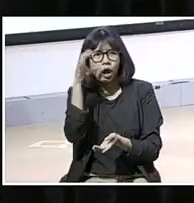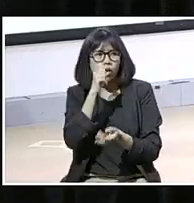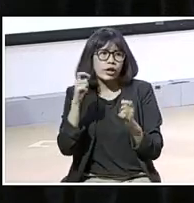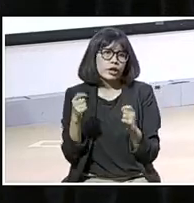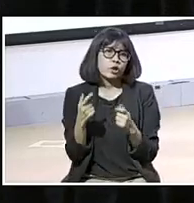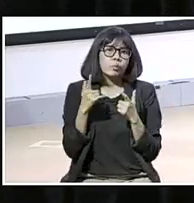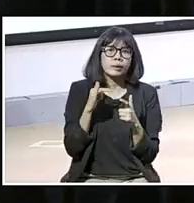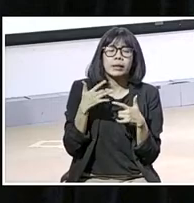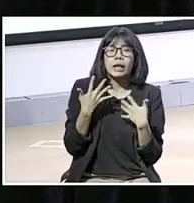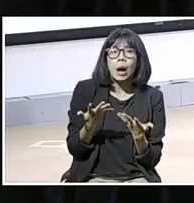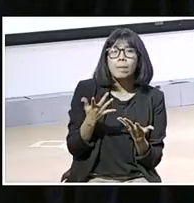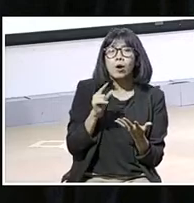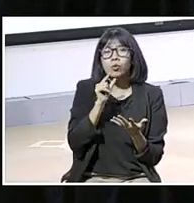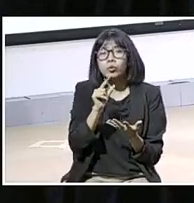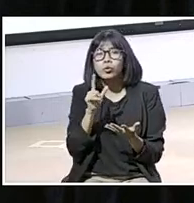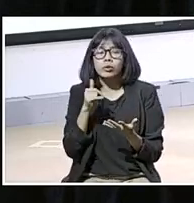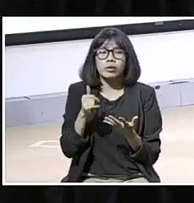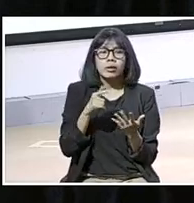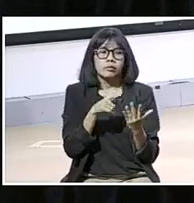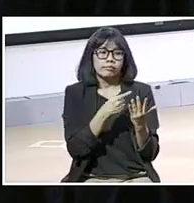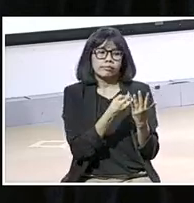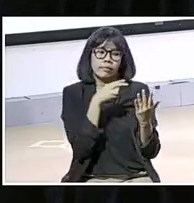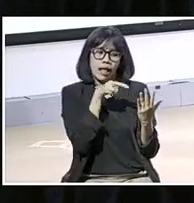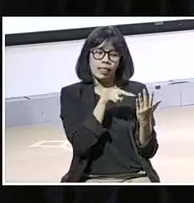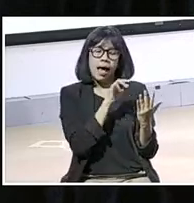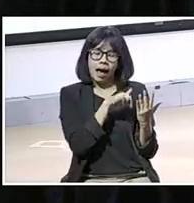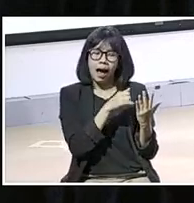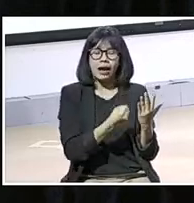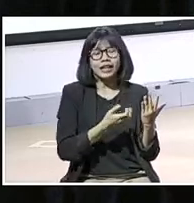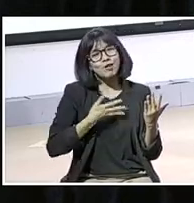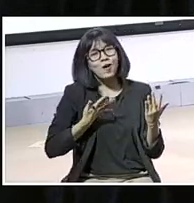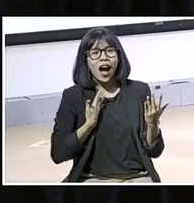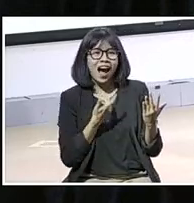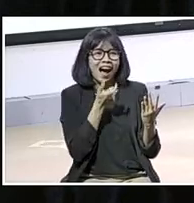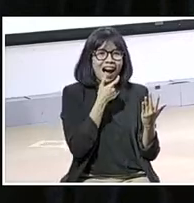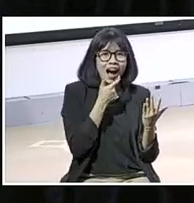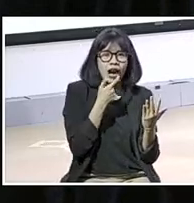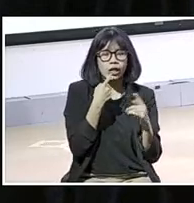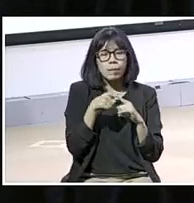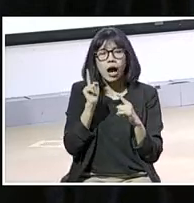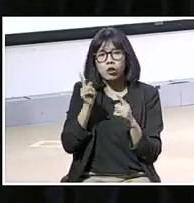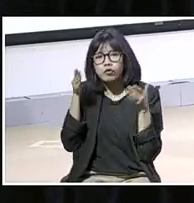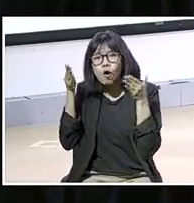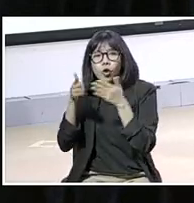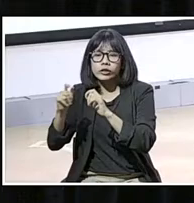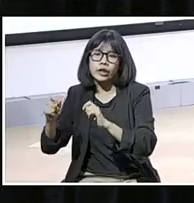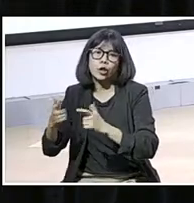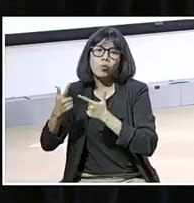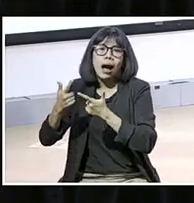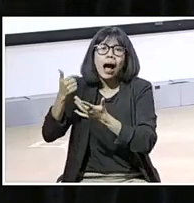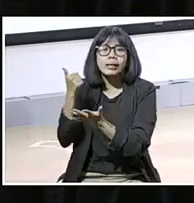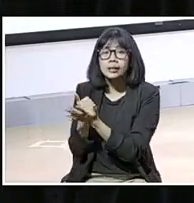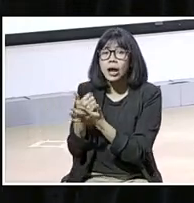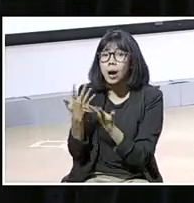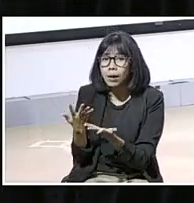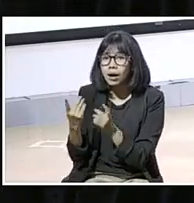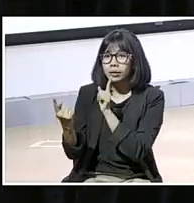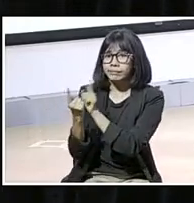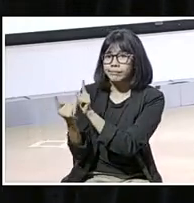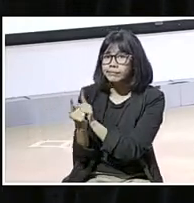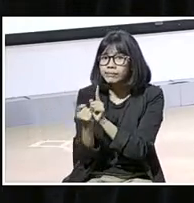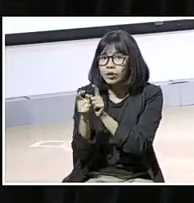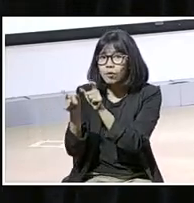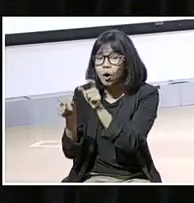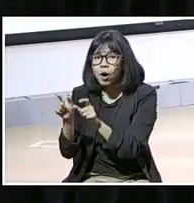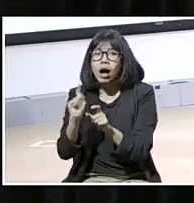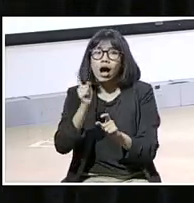just for something to entertain you at times, but it can't be your main focus in life. And so I think you have to understand first who